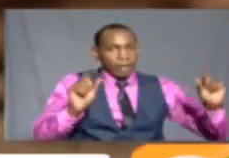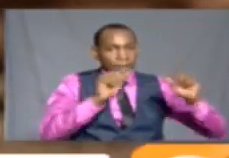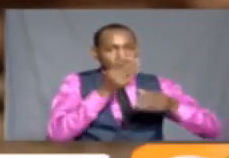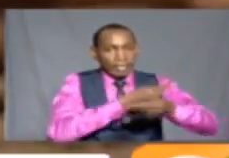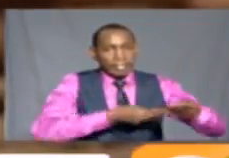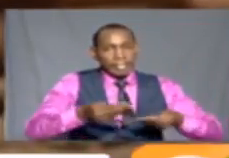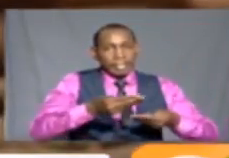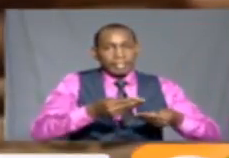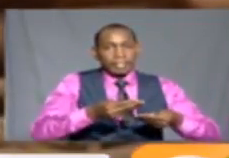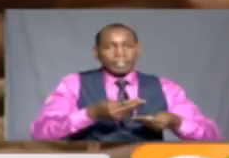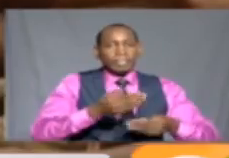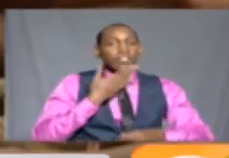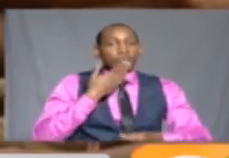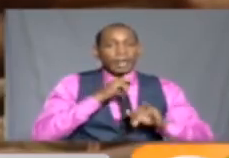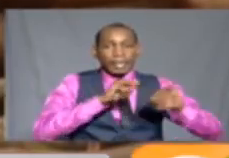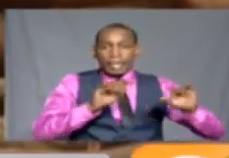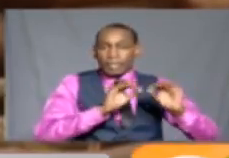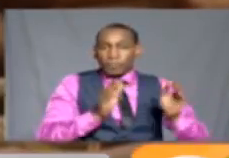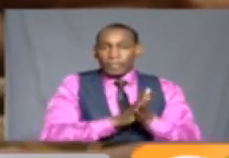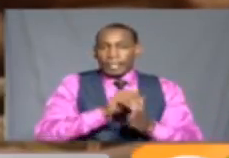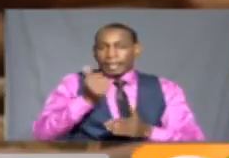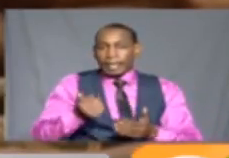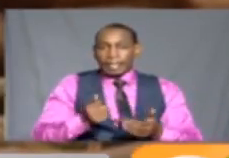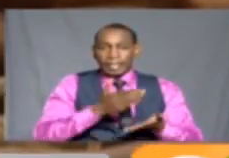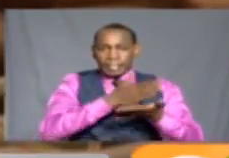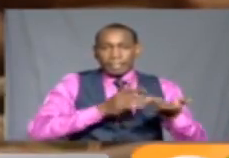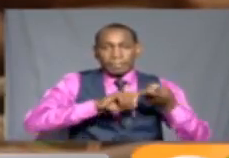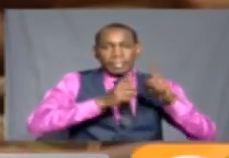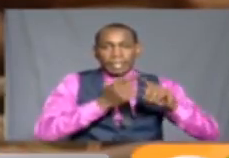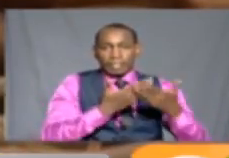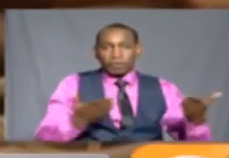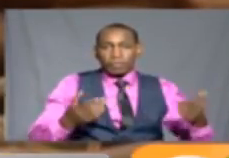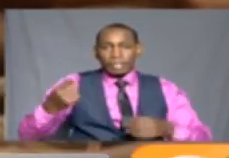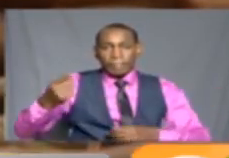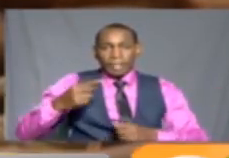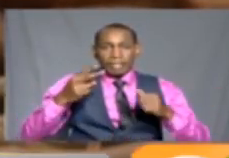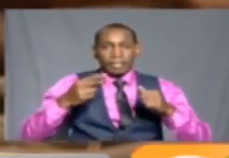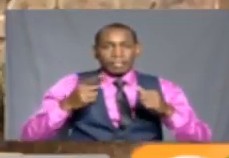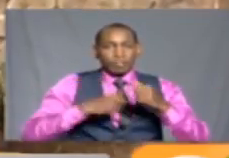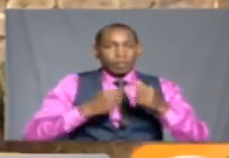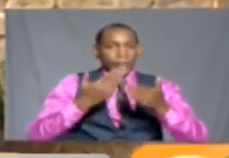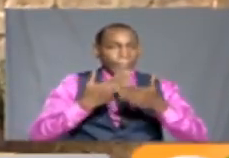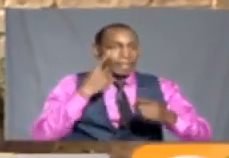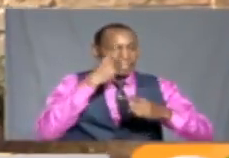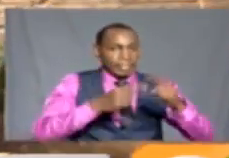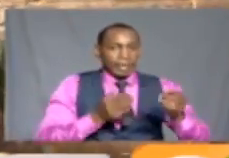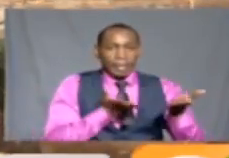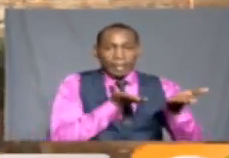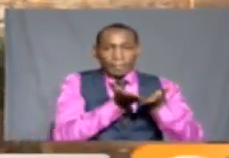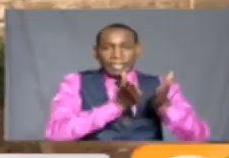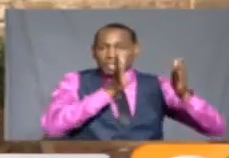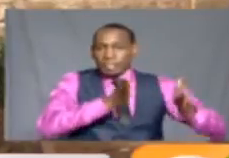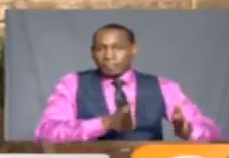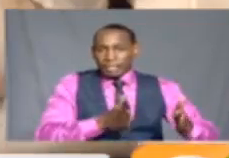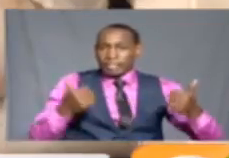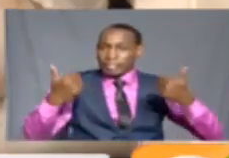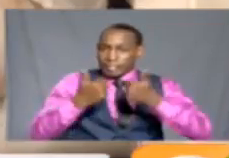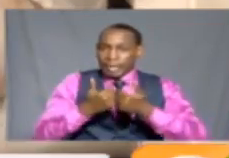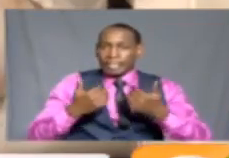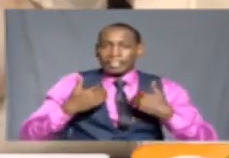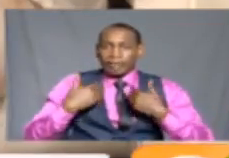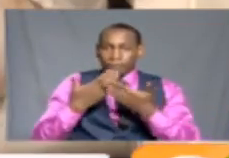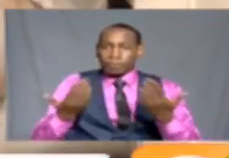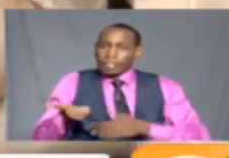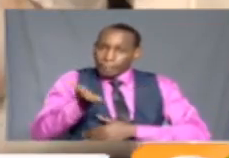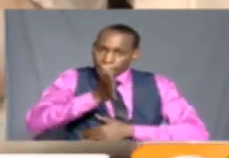selling contaminated sugar and other substandard goods in June last year. The businessman is fighting to have his